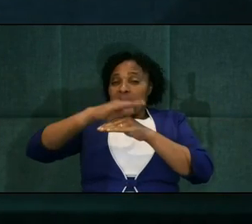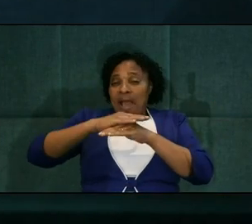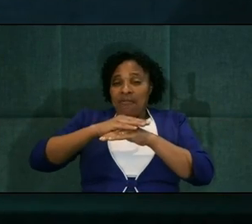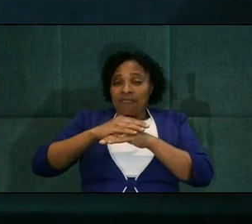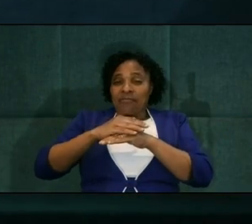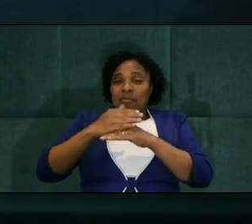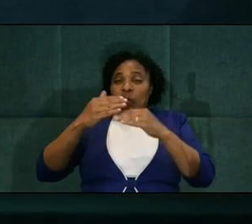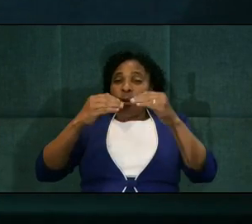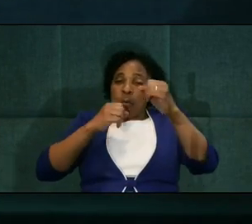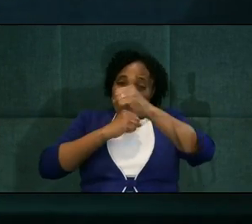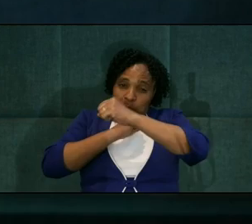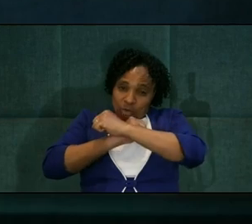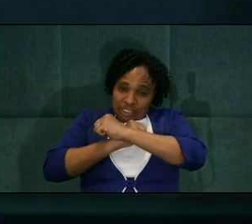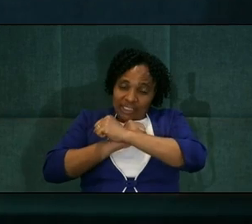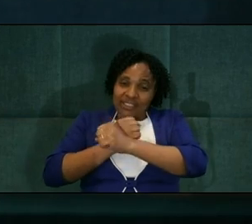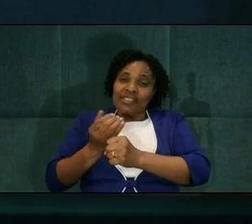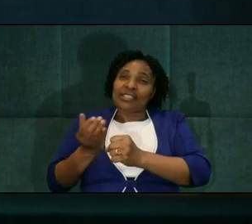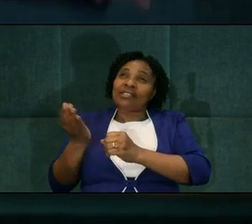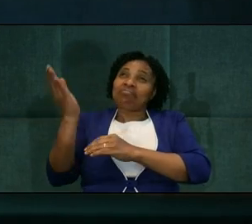and night.